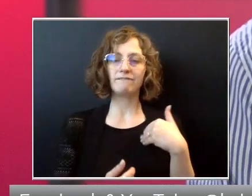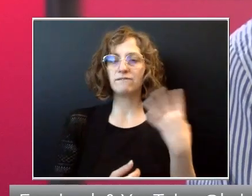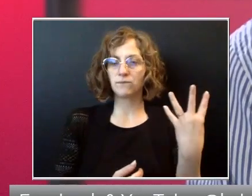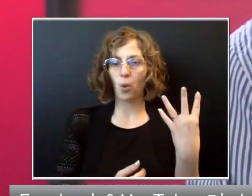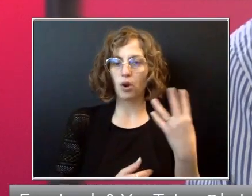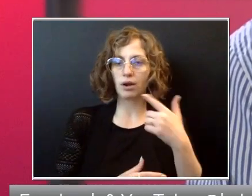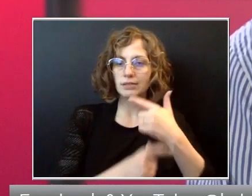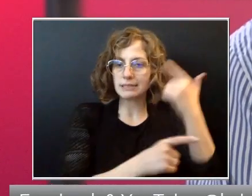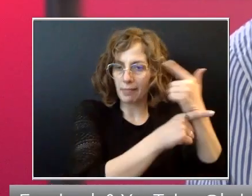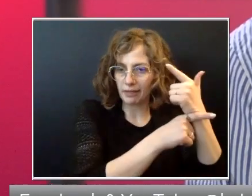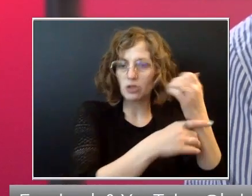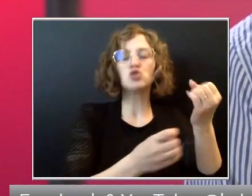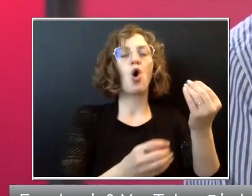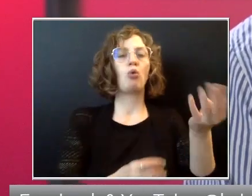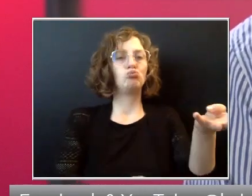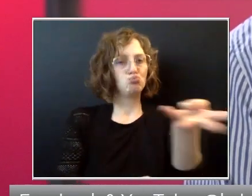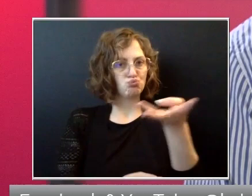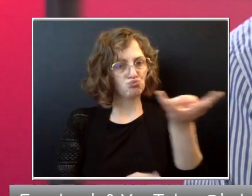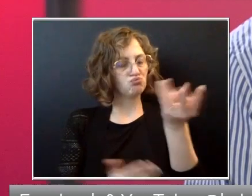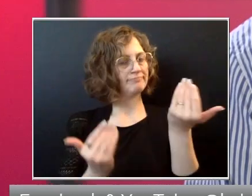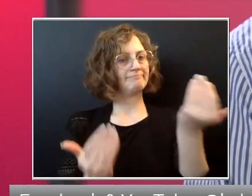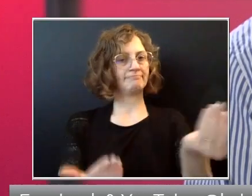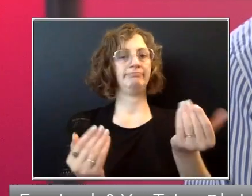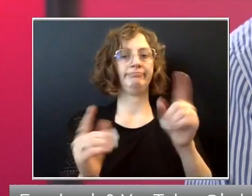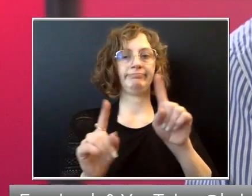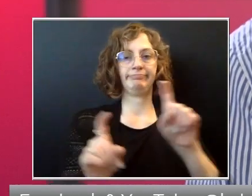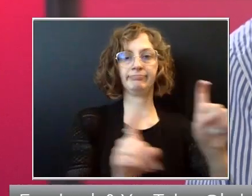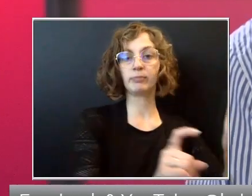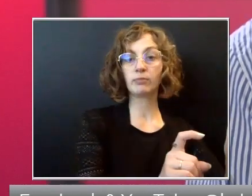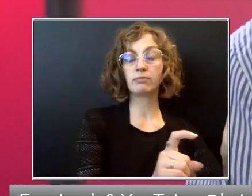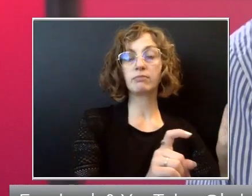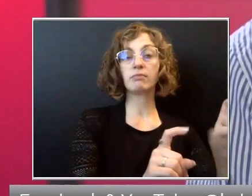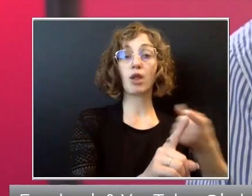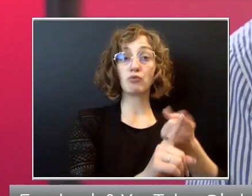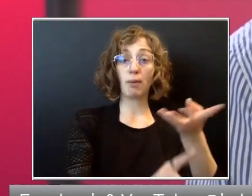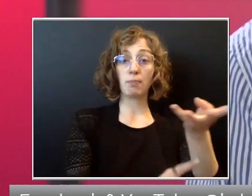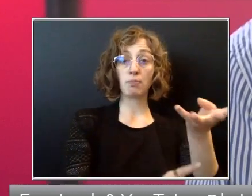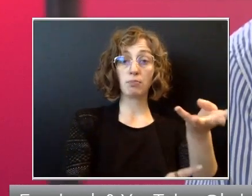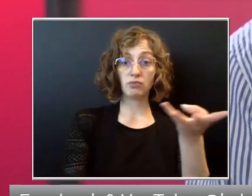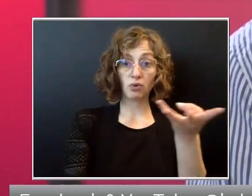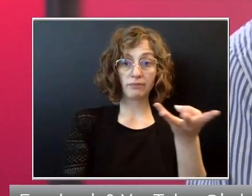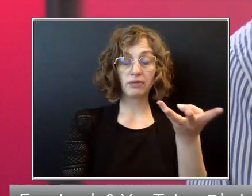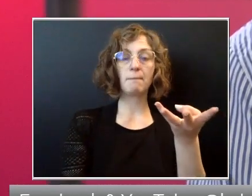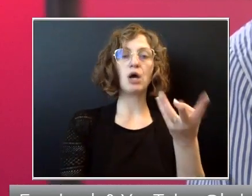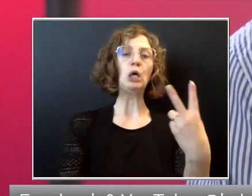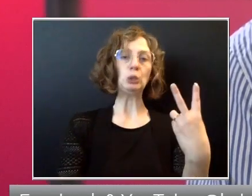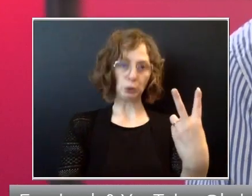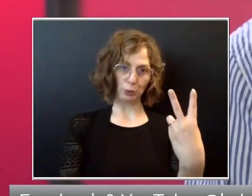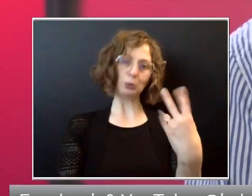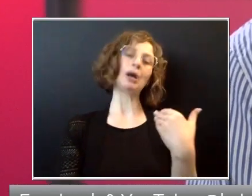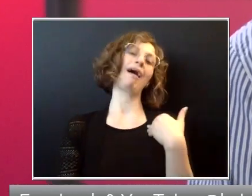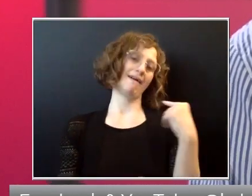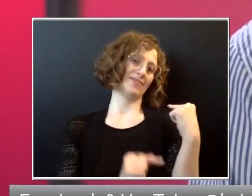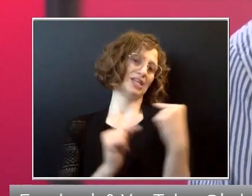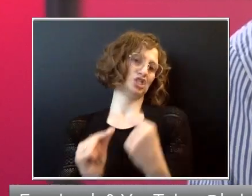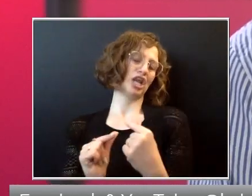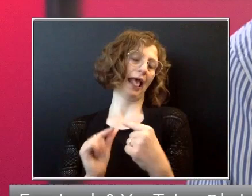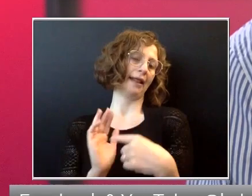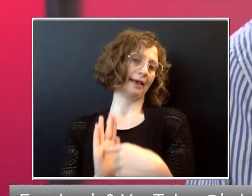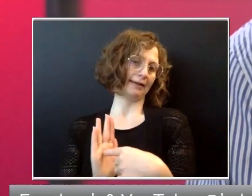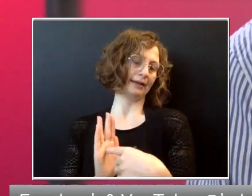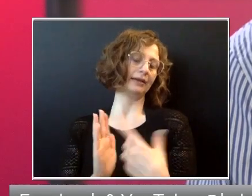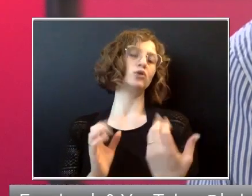got genetically tested. Of the 4 siblings, 2 of them have the genetic markers, so they then proceeded to get